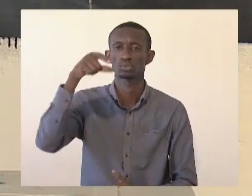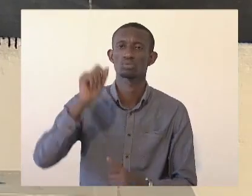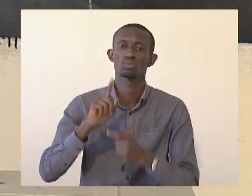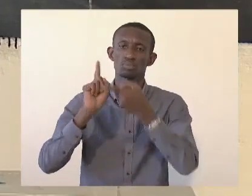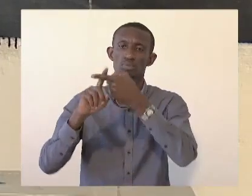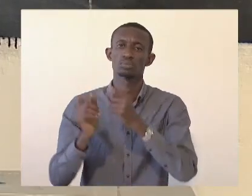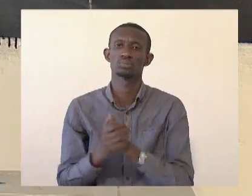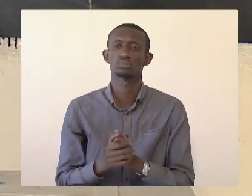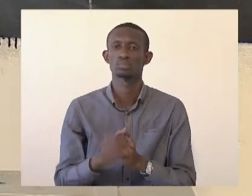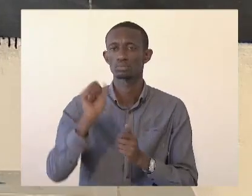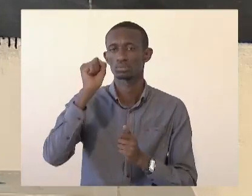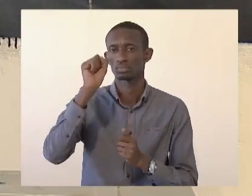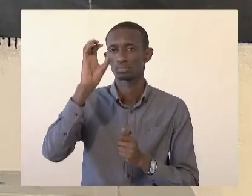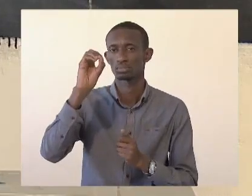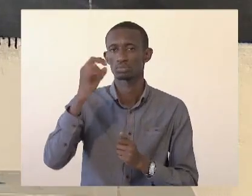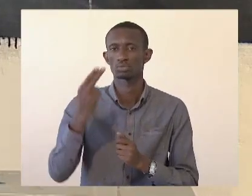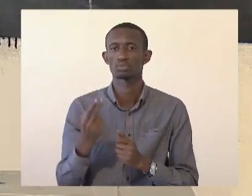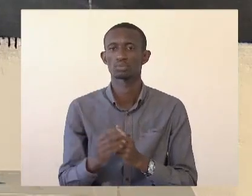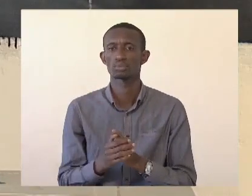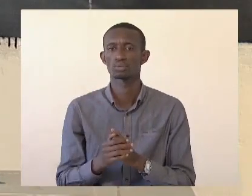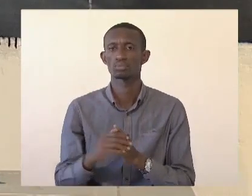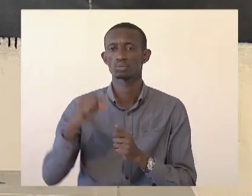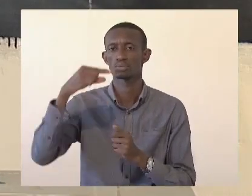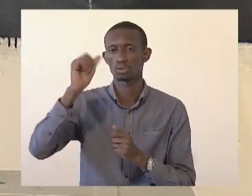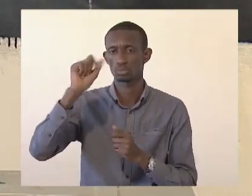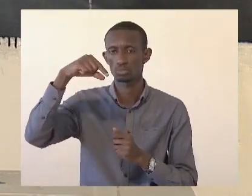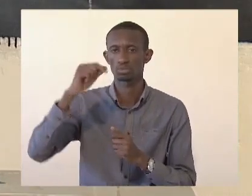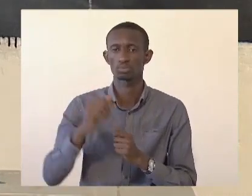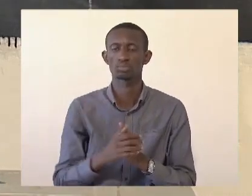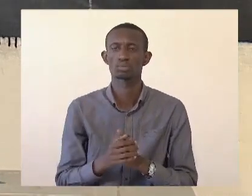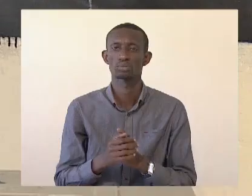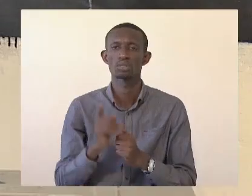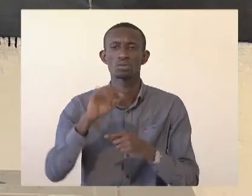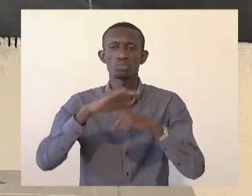reacting with sulfur dioxide gas. What will be the